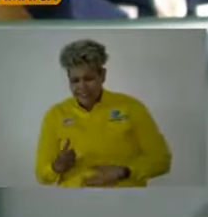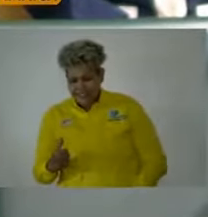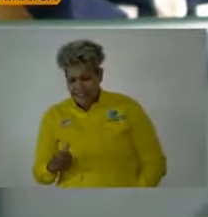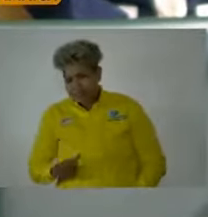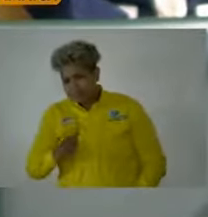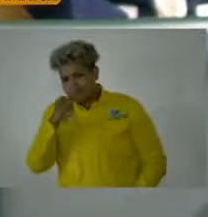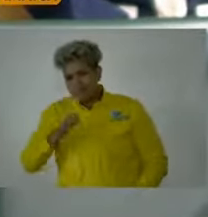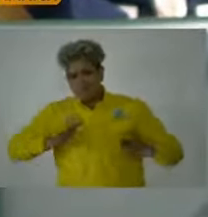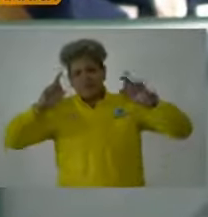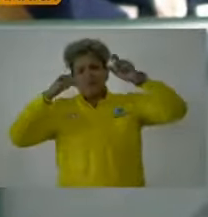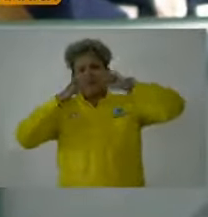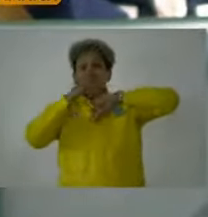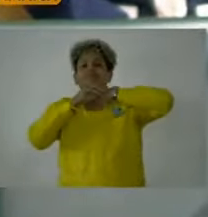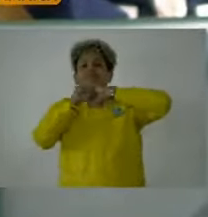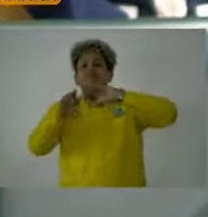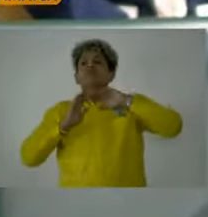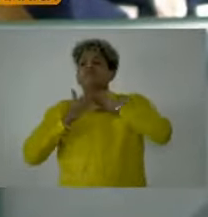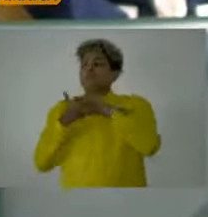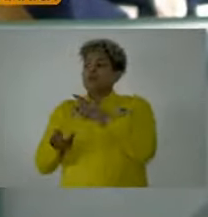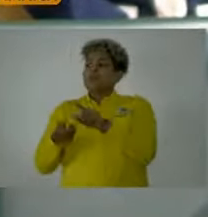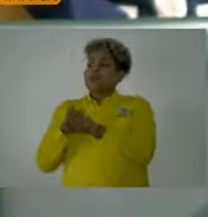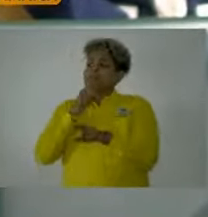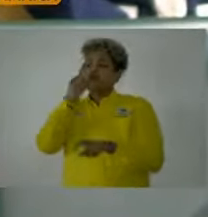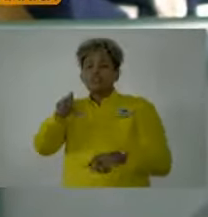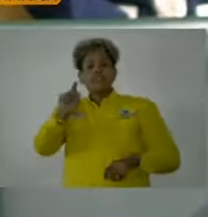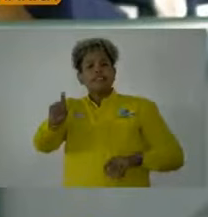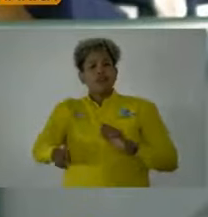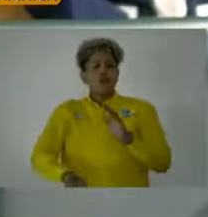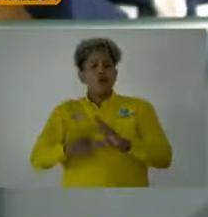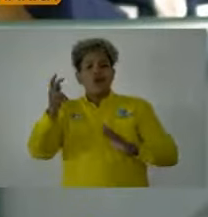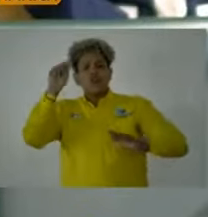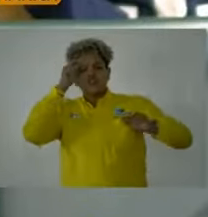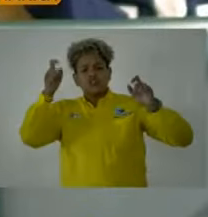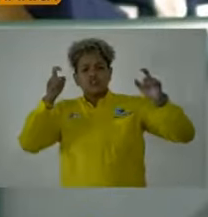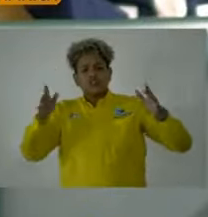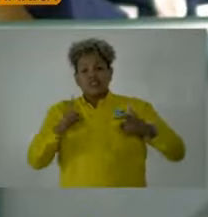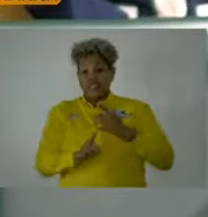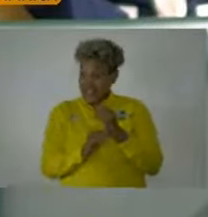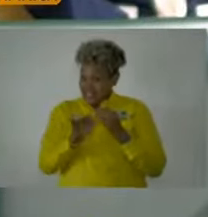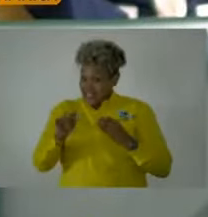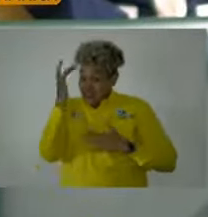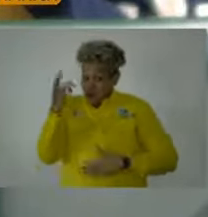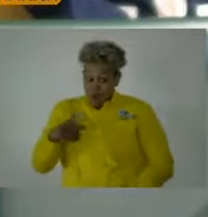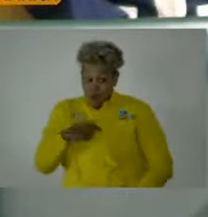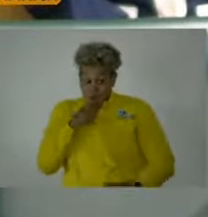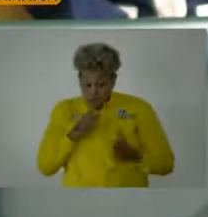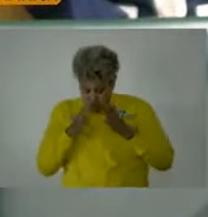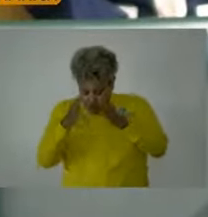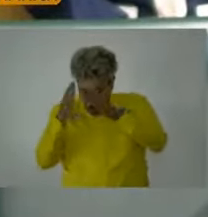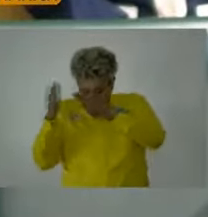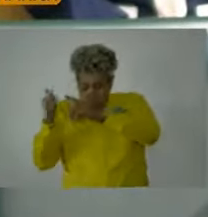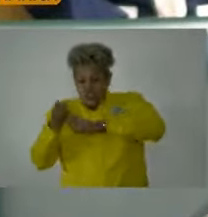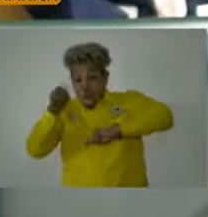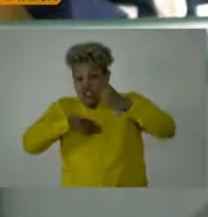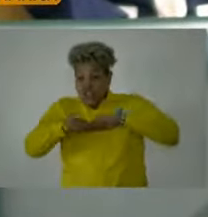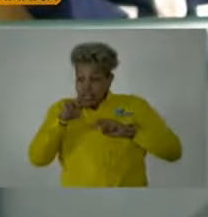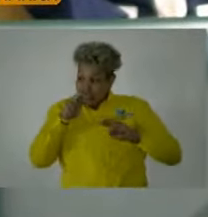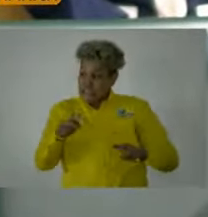Madam Speaker, Jamaica really needs honest governance. And that is why we are on the road to